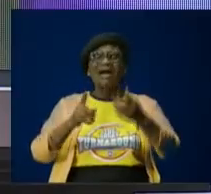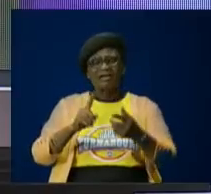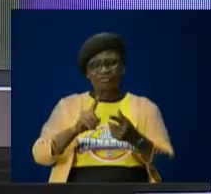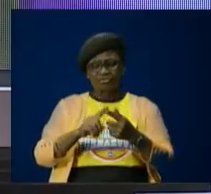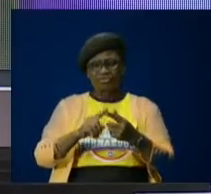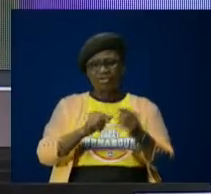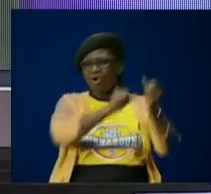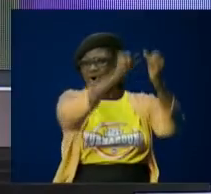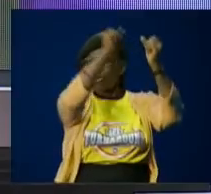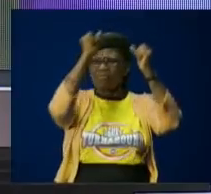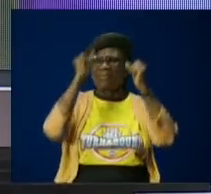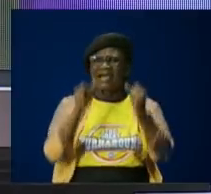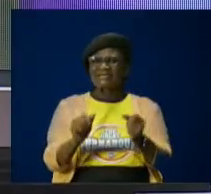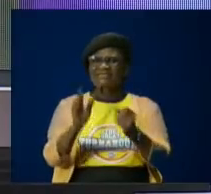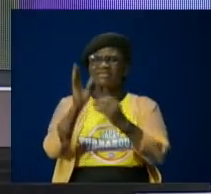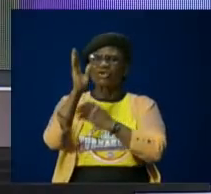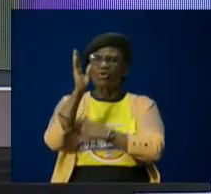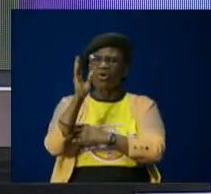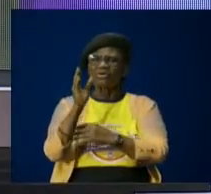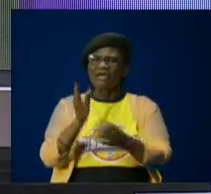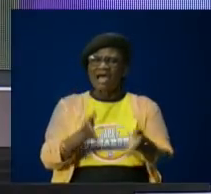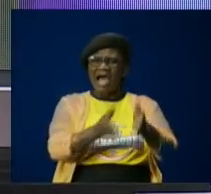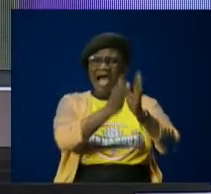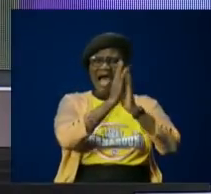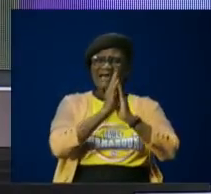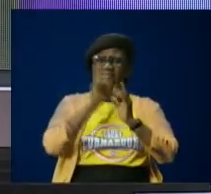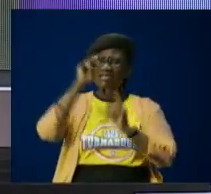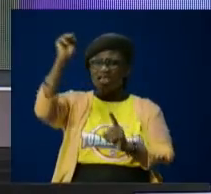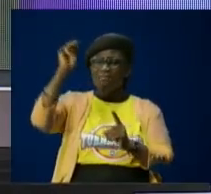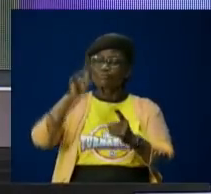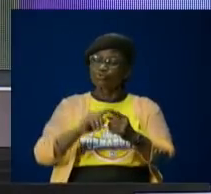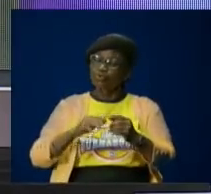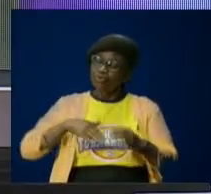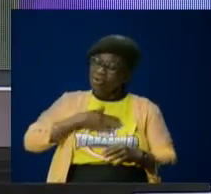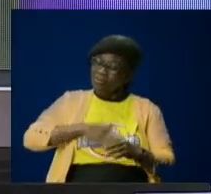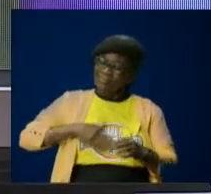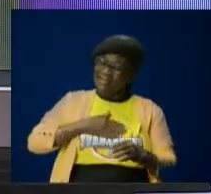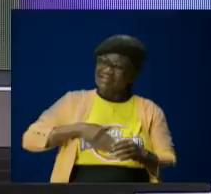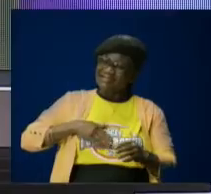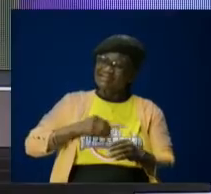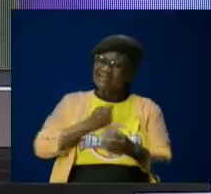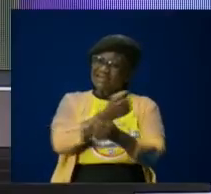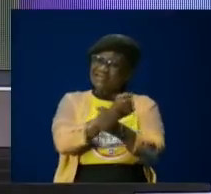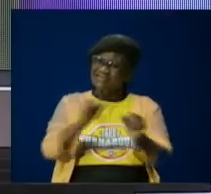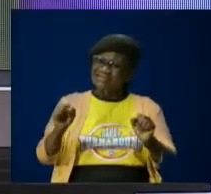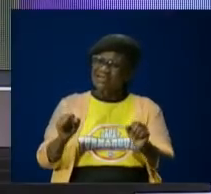Ask him to please save your soul, have mercy on you,